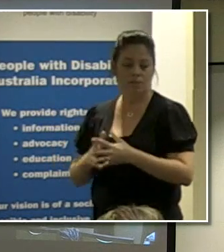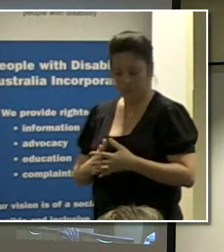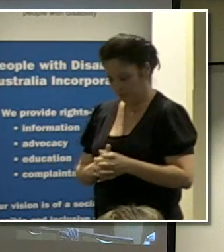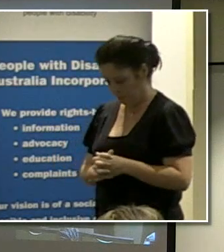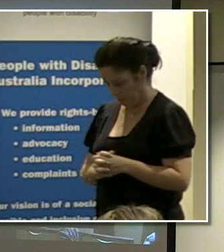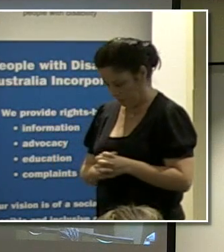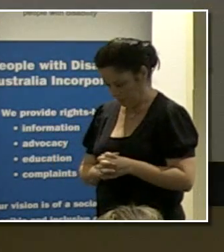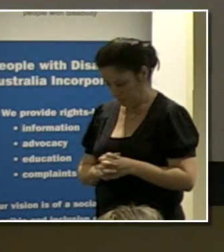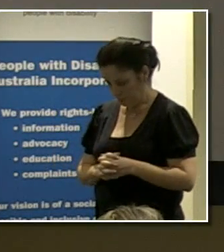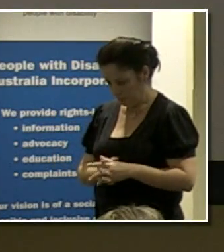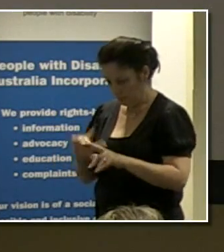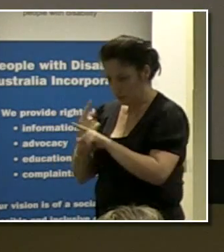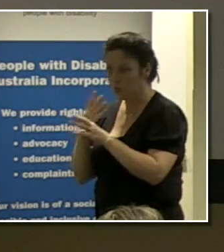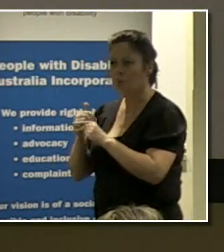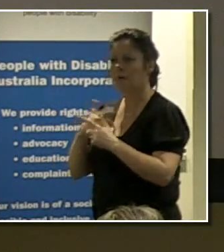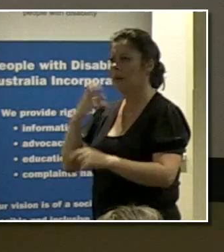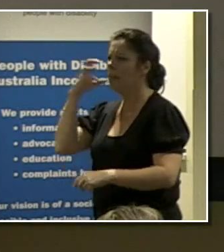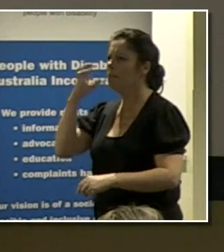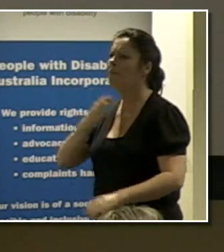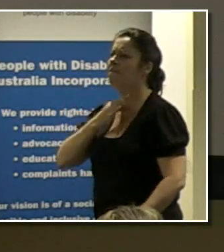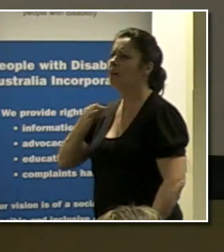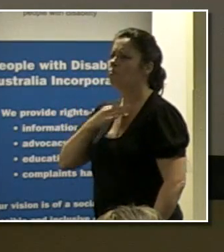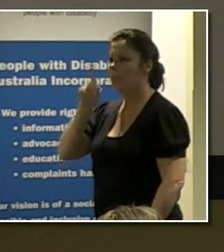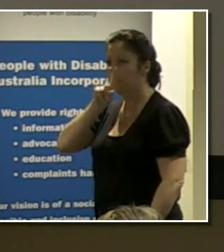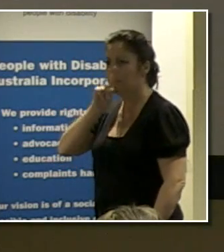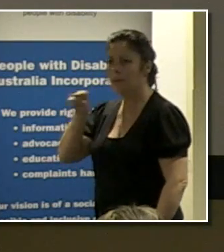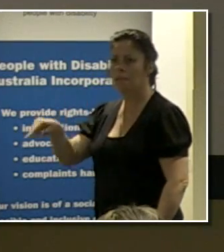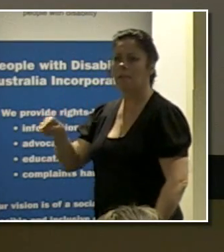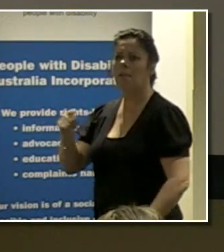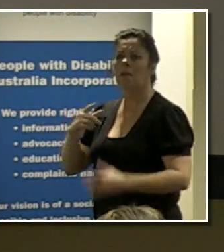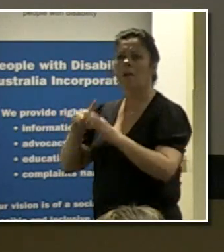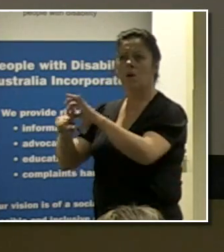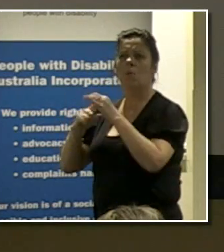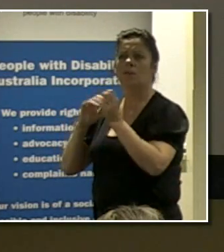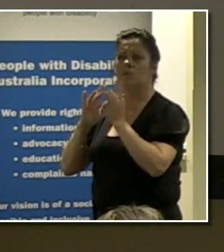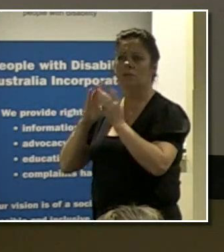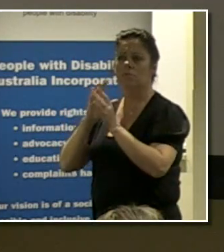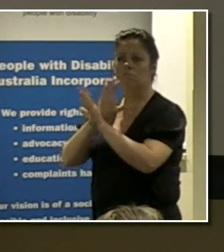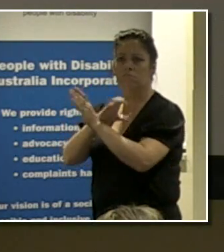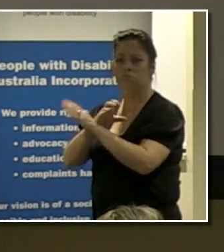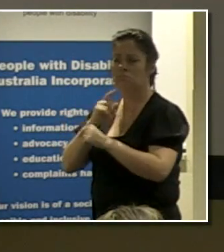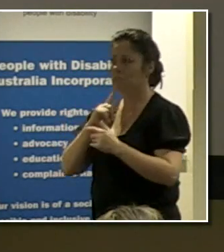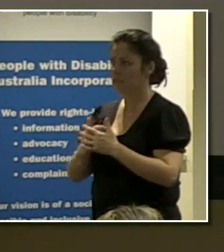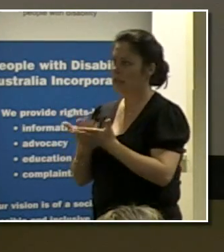people that you were just talking about there, we've had a question online about how will the NDIA